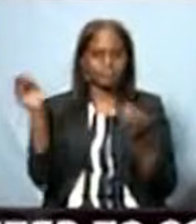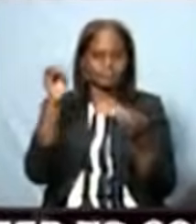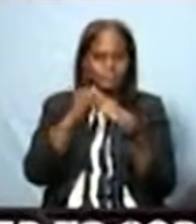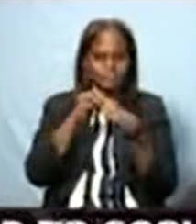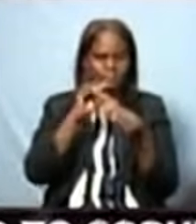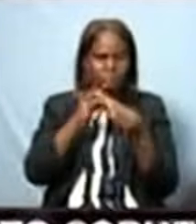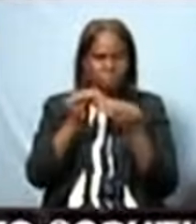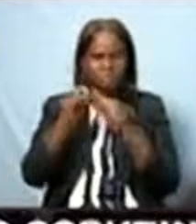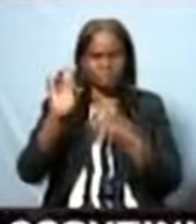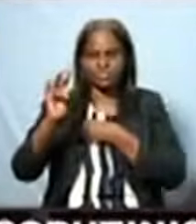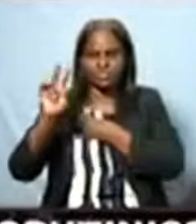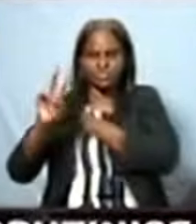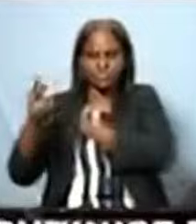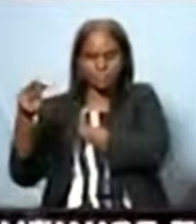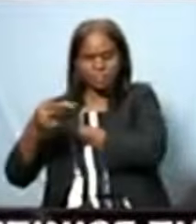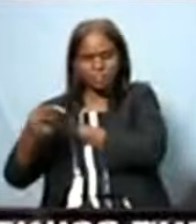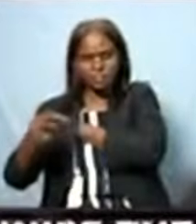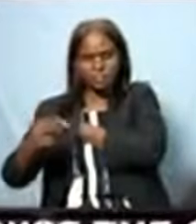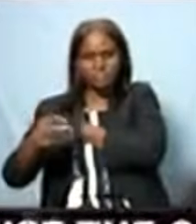Article 72H.